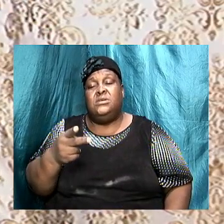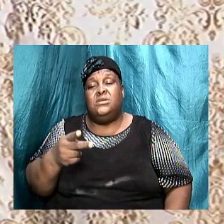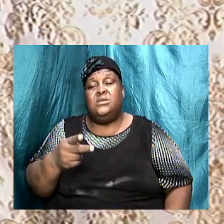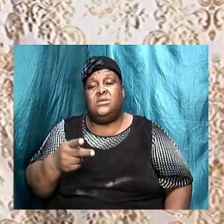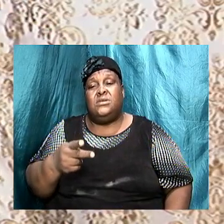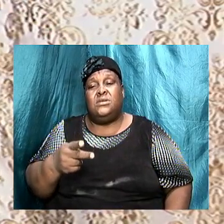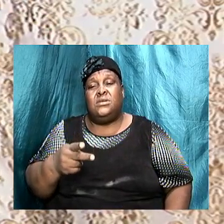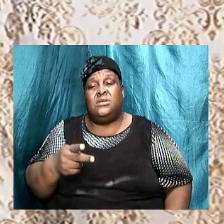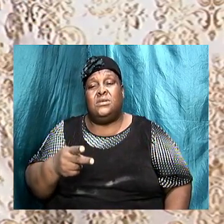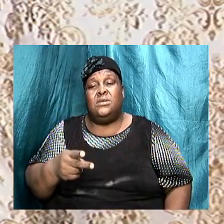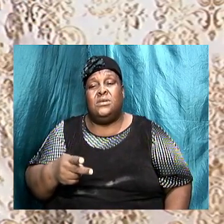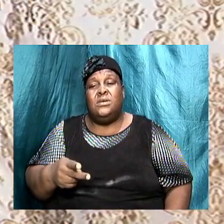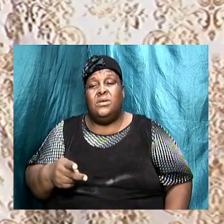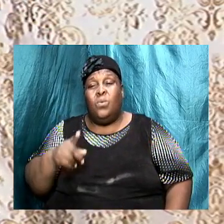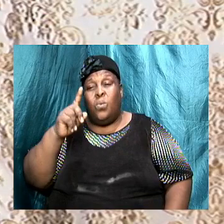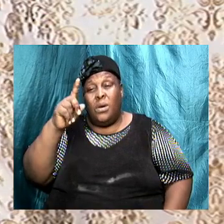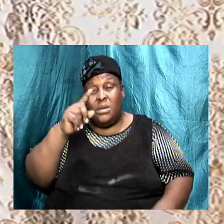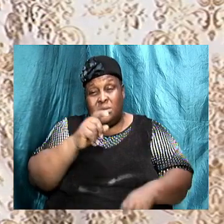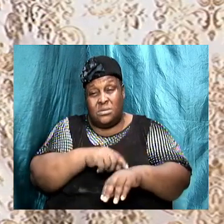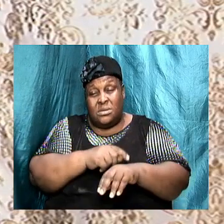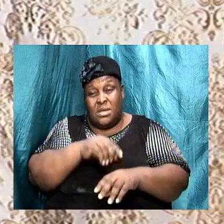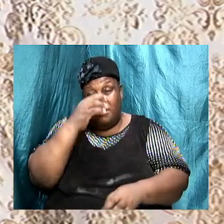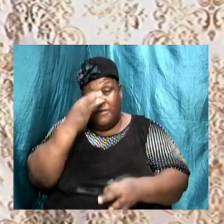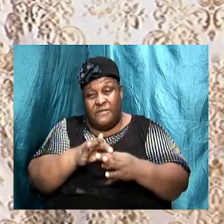faith was mentioned in the Old Testament.